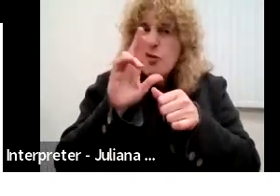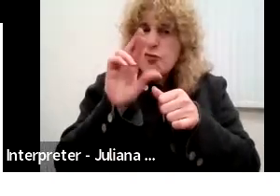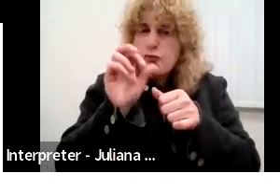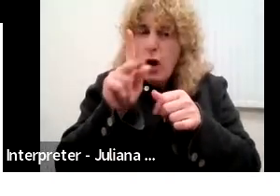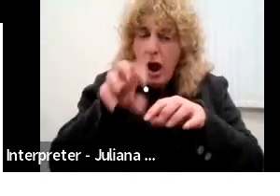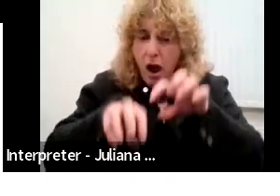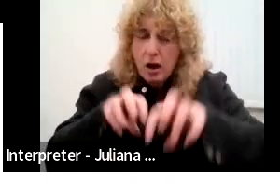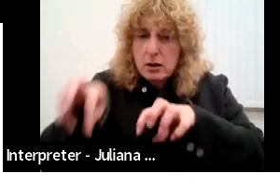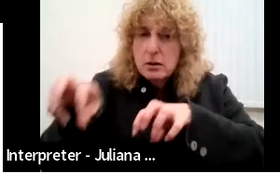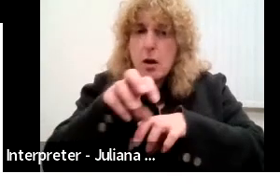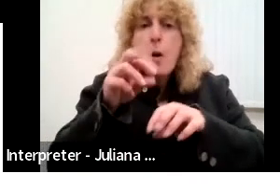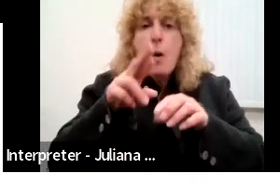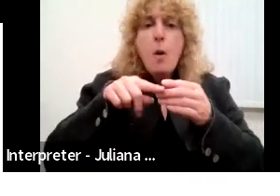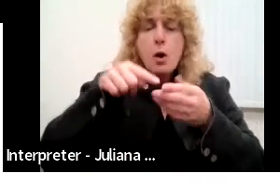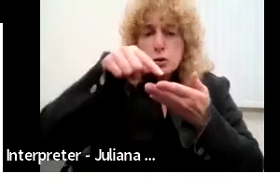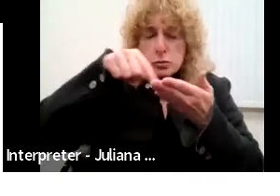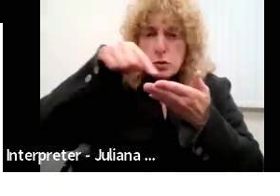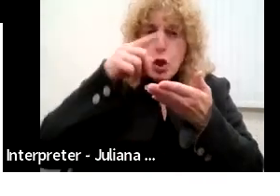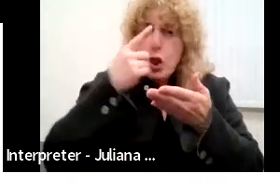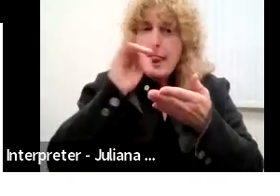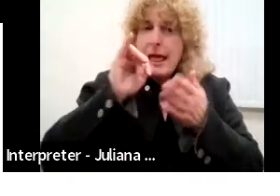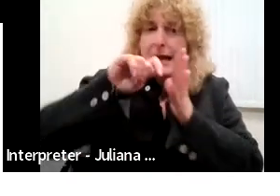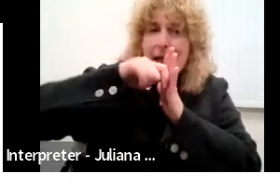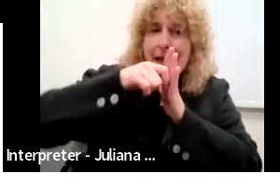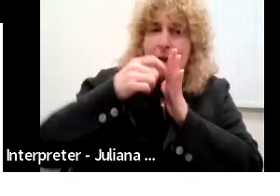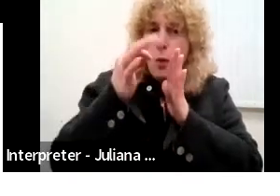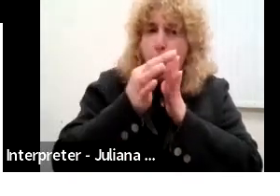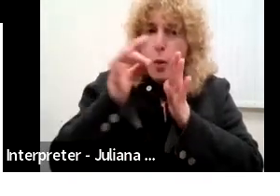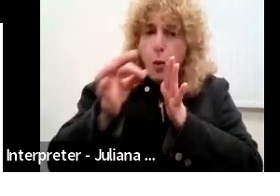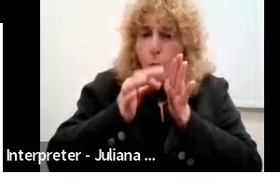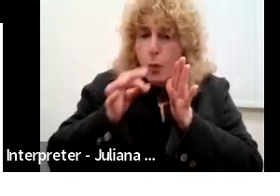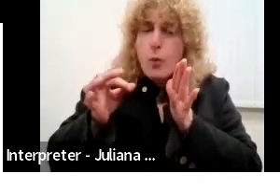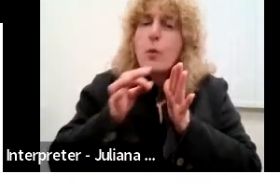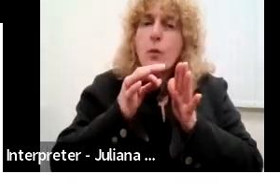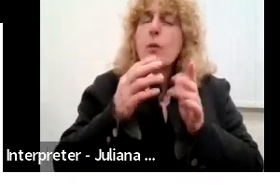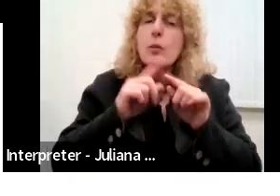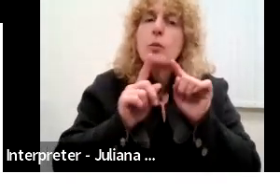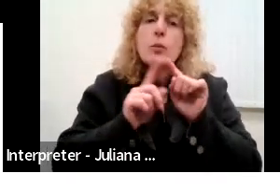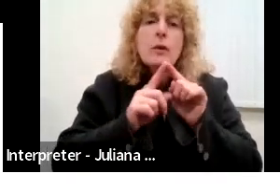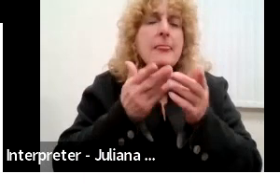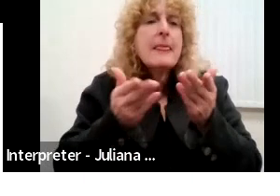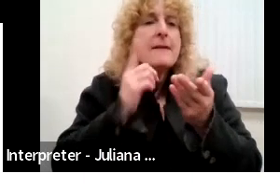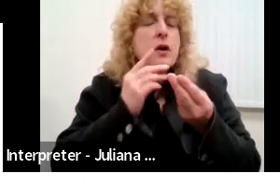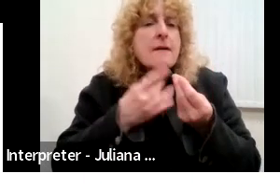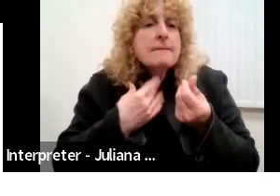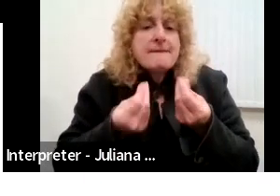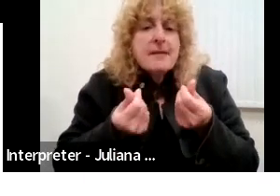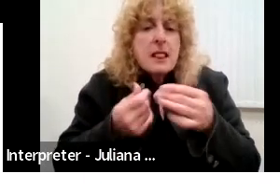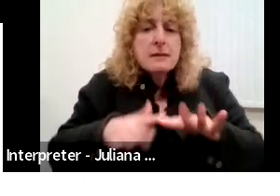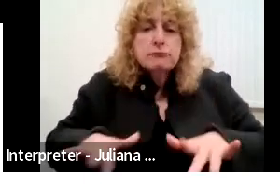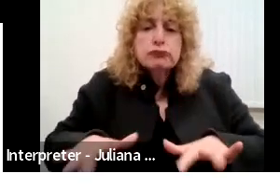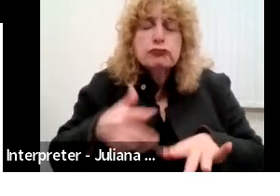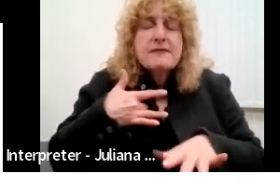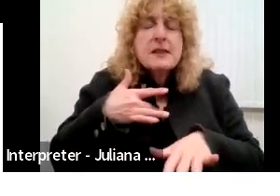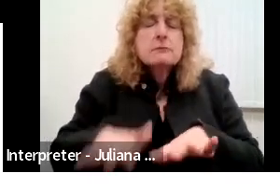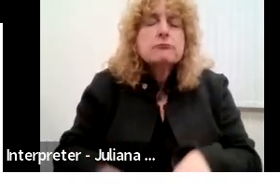have a keyhole inside of them, just different things to kind of help with that sensory seeking of needing that tactile